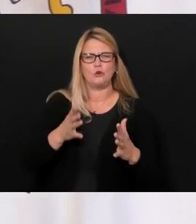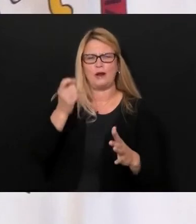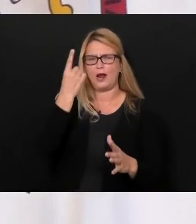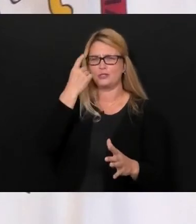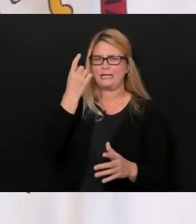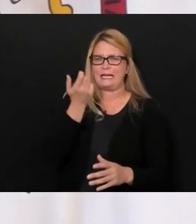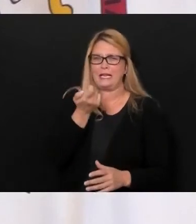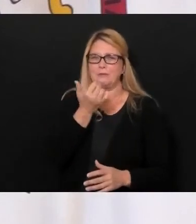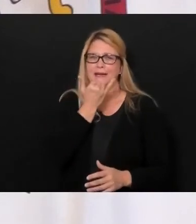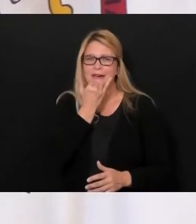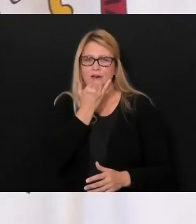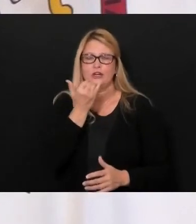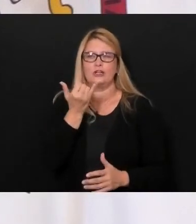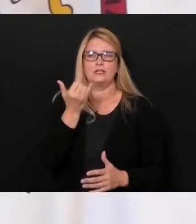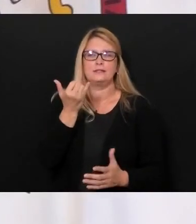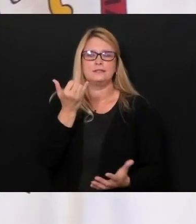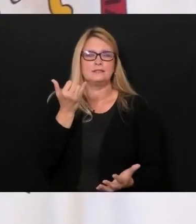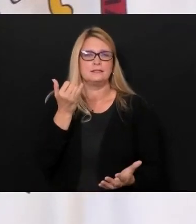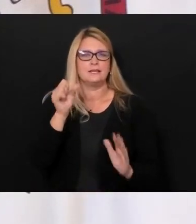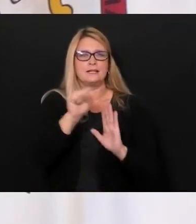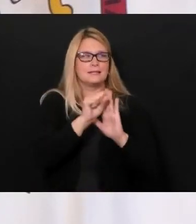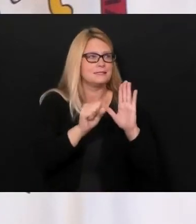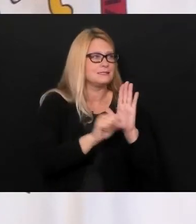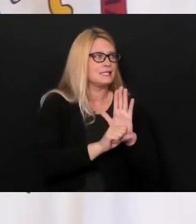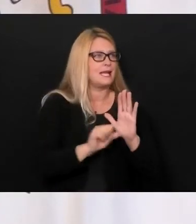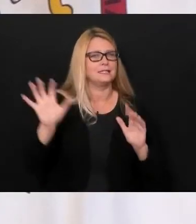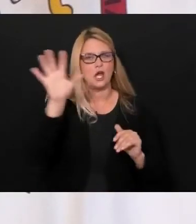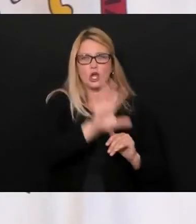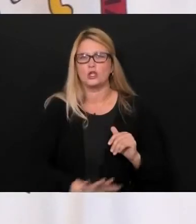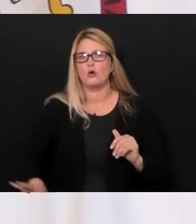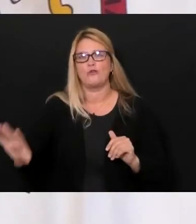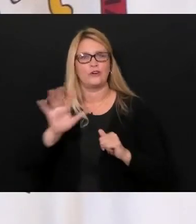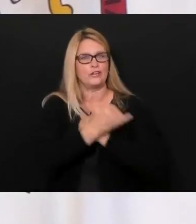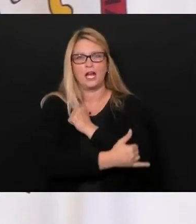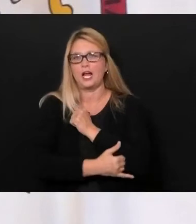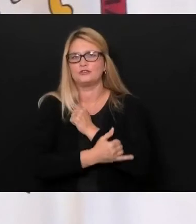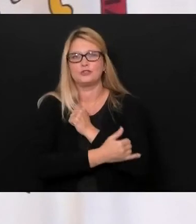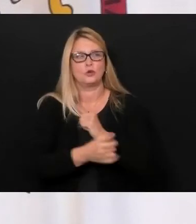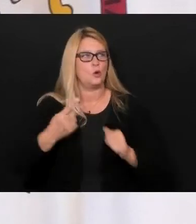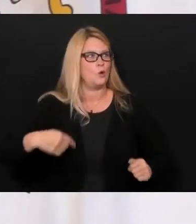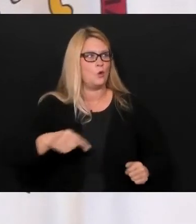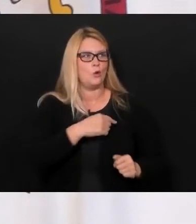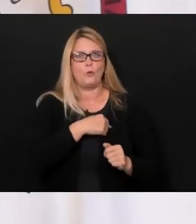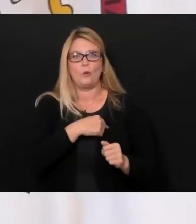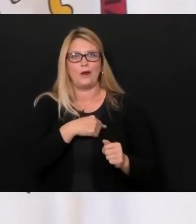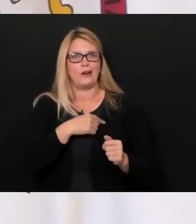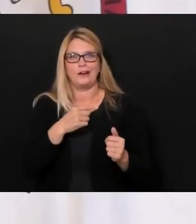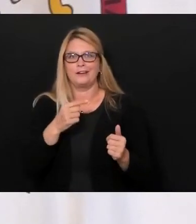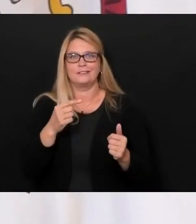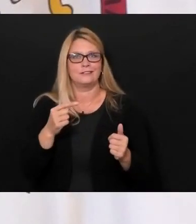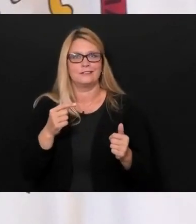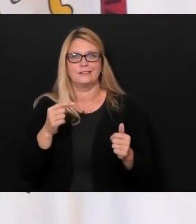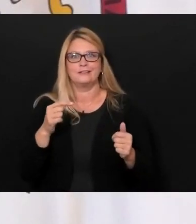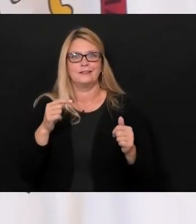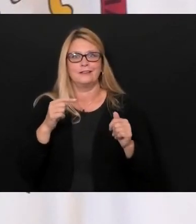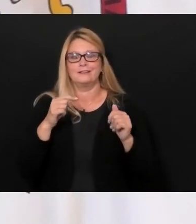our health community or states across this country, all the different states, working with the White House, working with all the